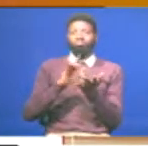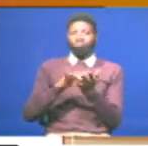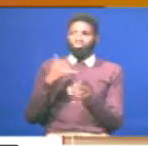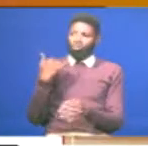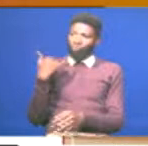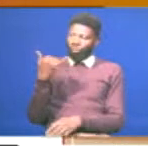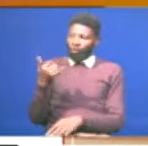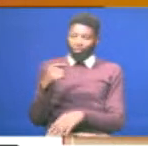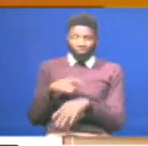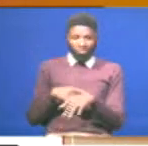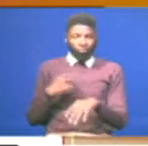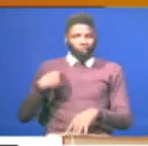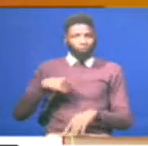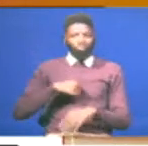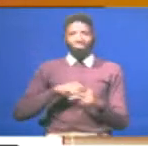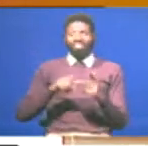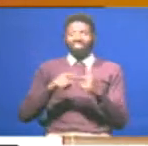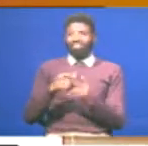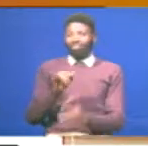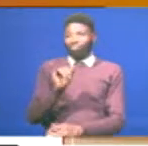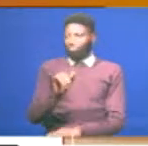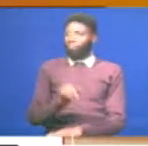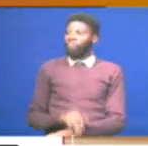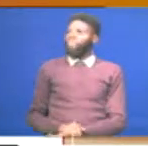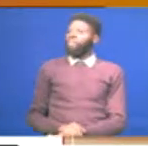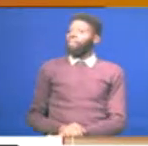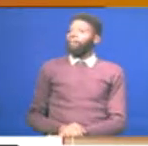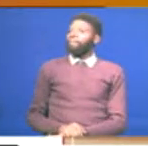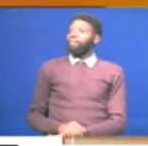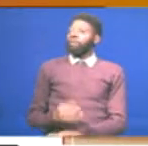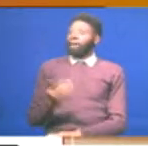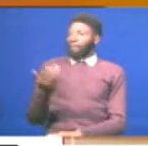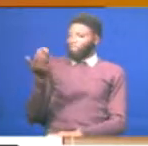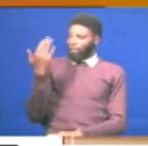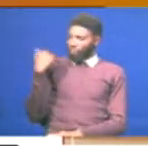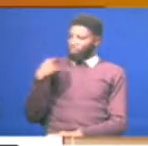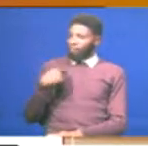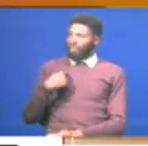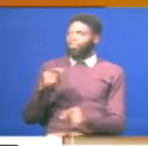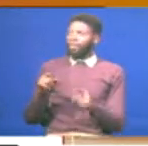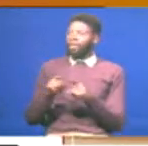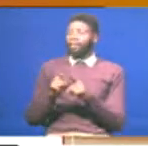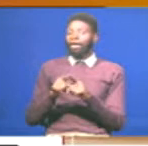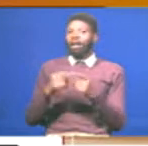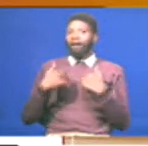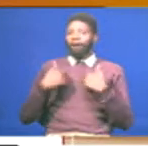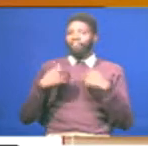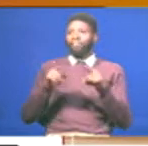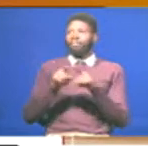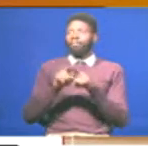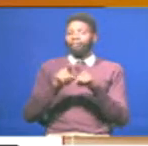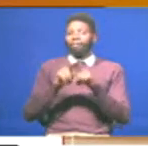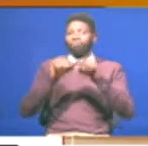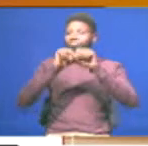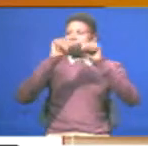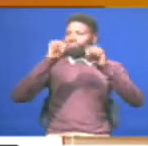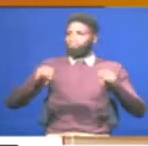started, and then I was like the main server that was carrying all